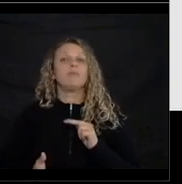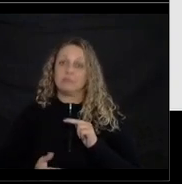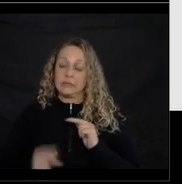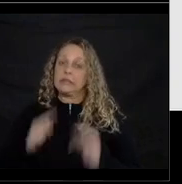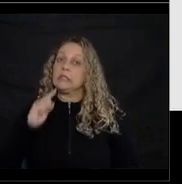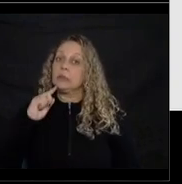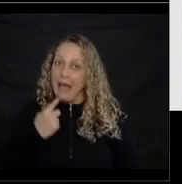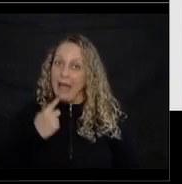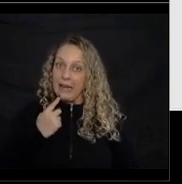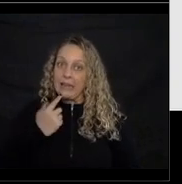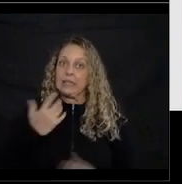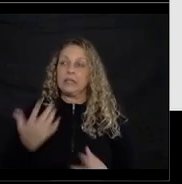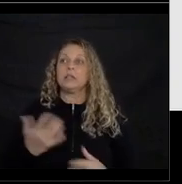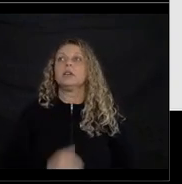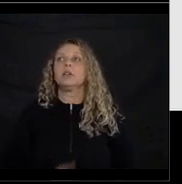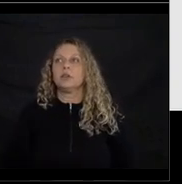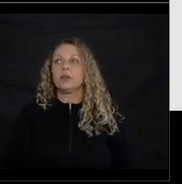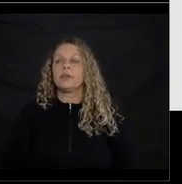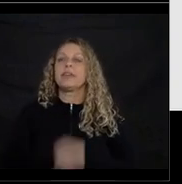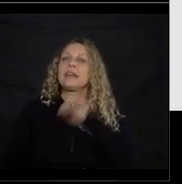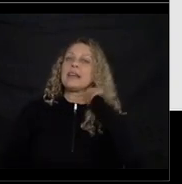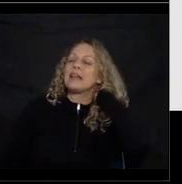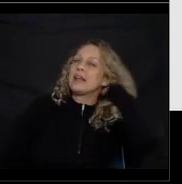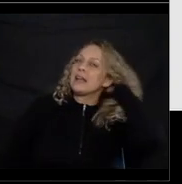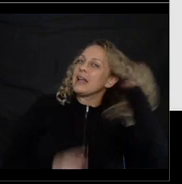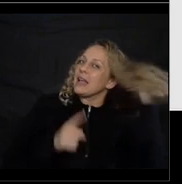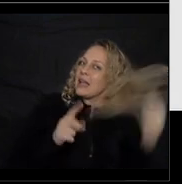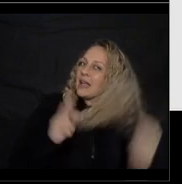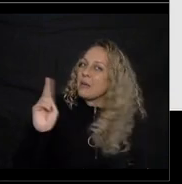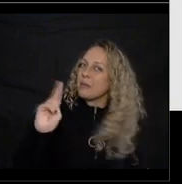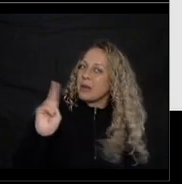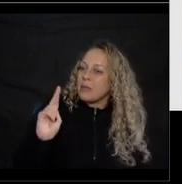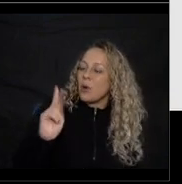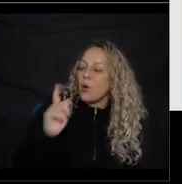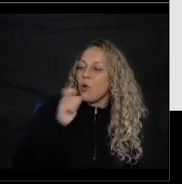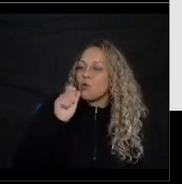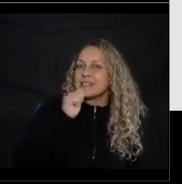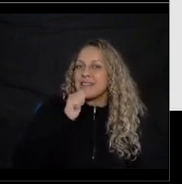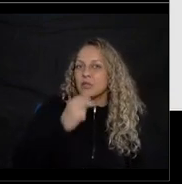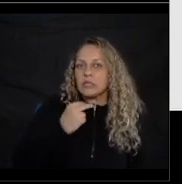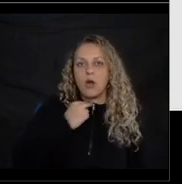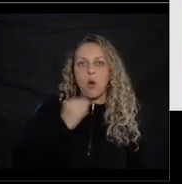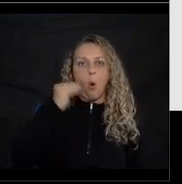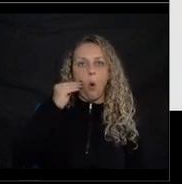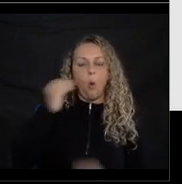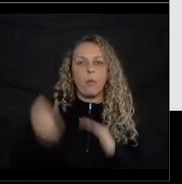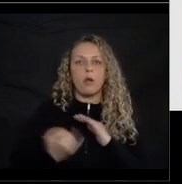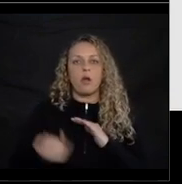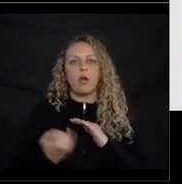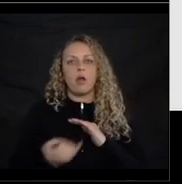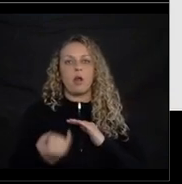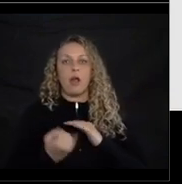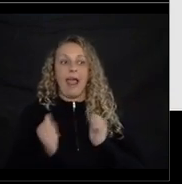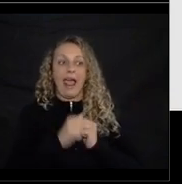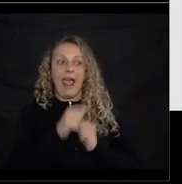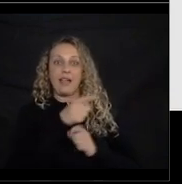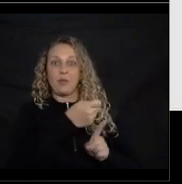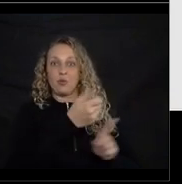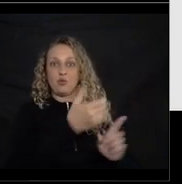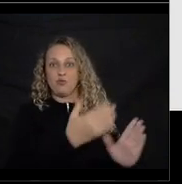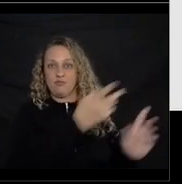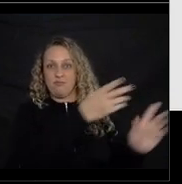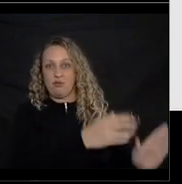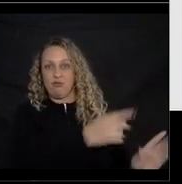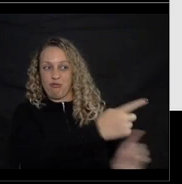dramatically, with victims of domestic violence being stuck at home in the same space as their abusive